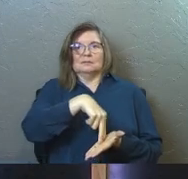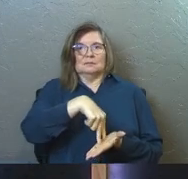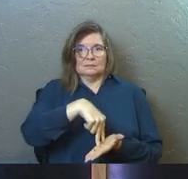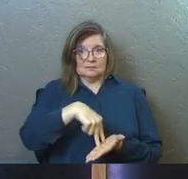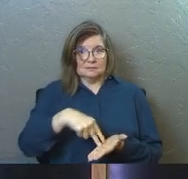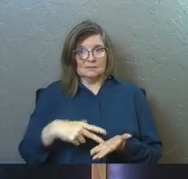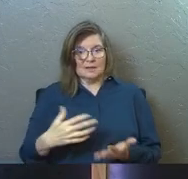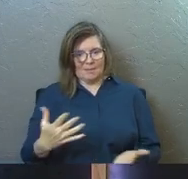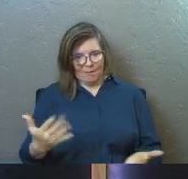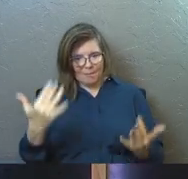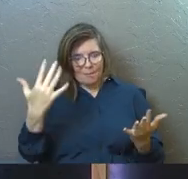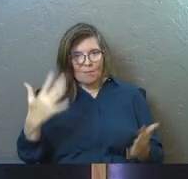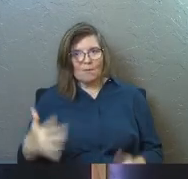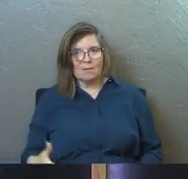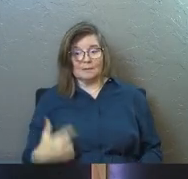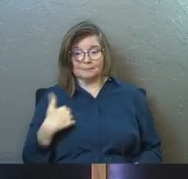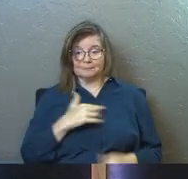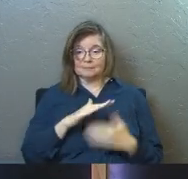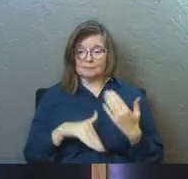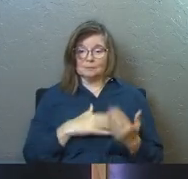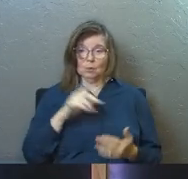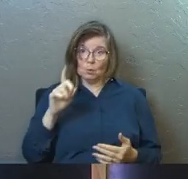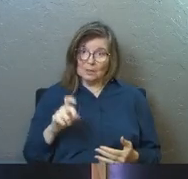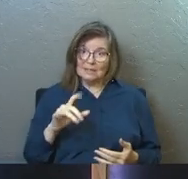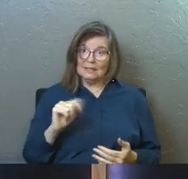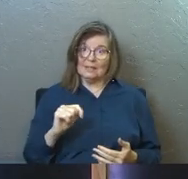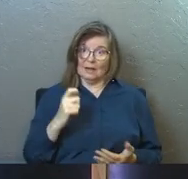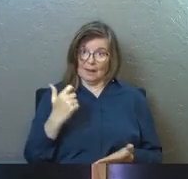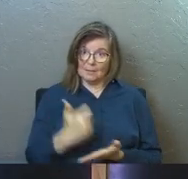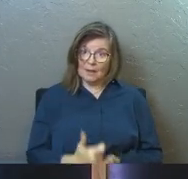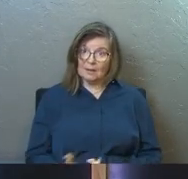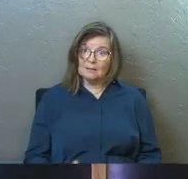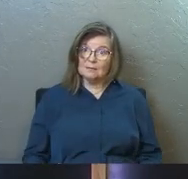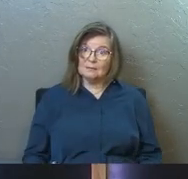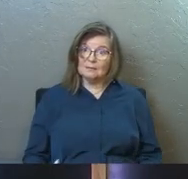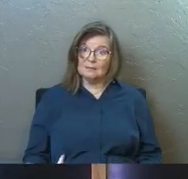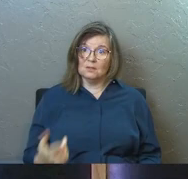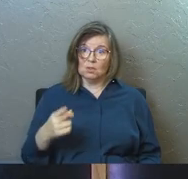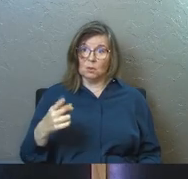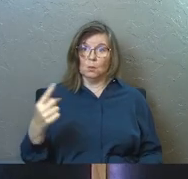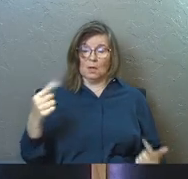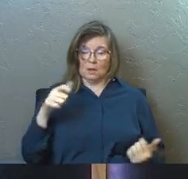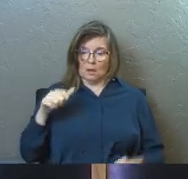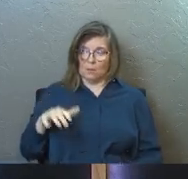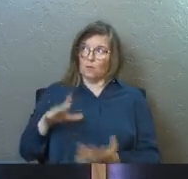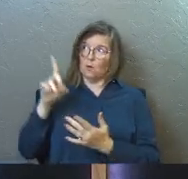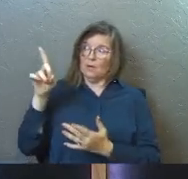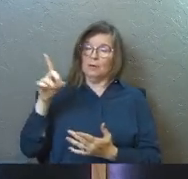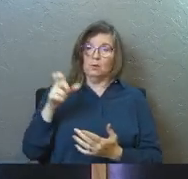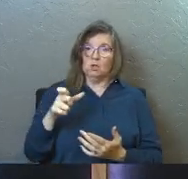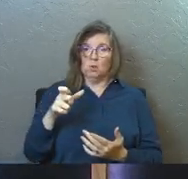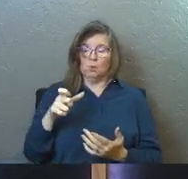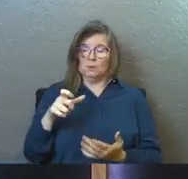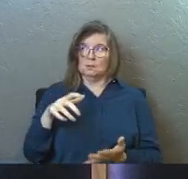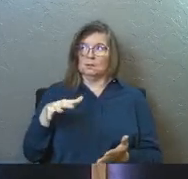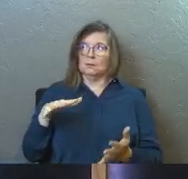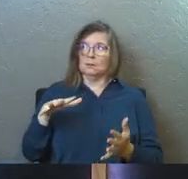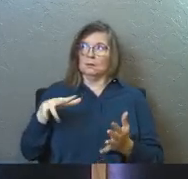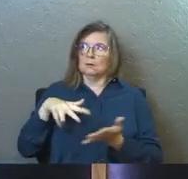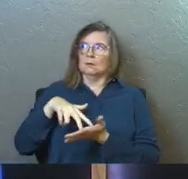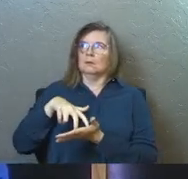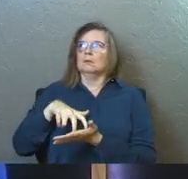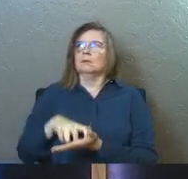mean, come on. Because we're all going to need it, amen? Amen. Like you're going to come before him and you're just going to drop.